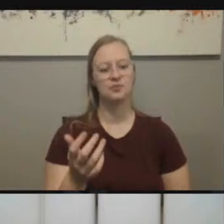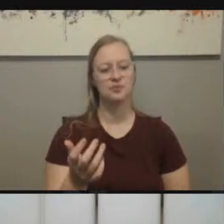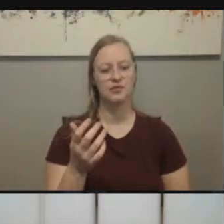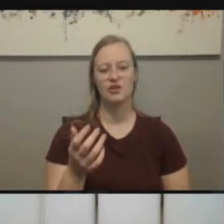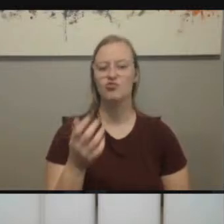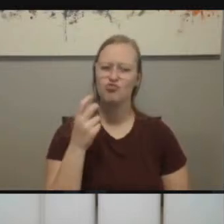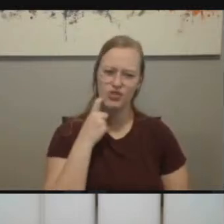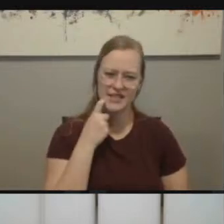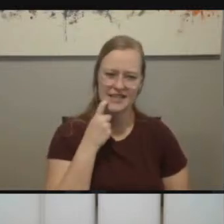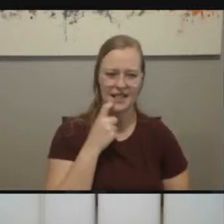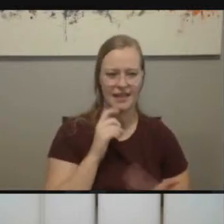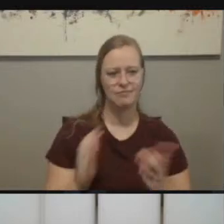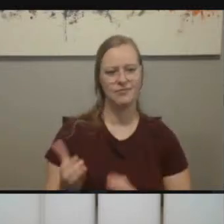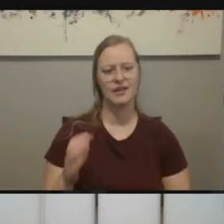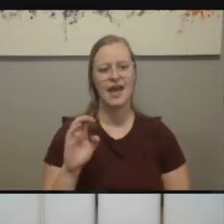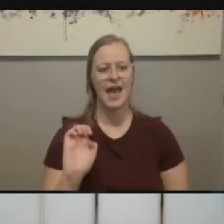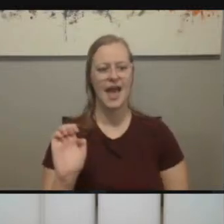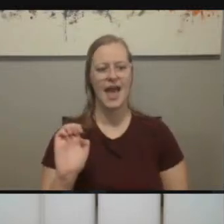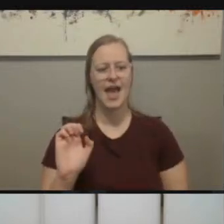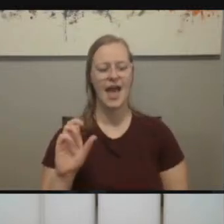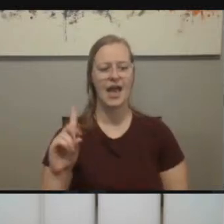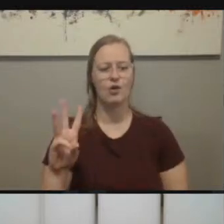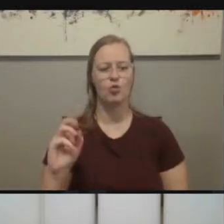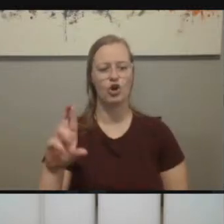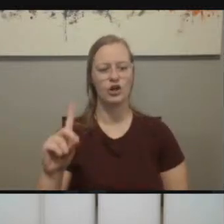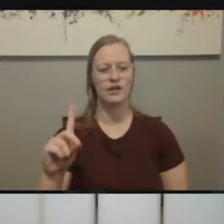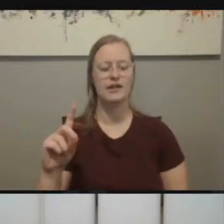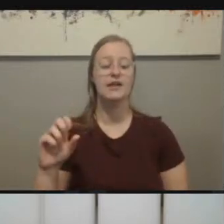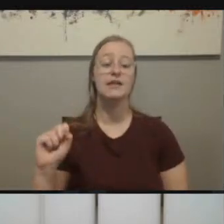Richard Skinner, the 4th generation,